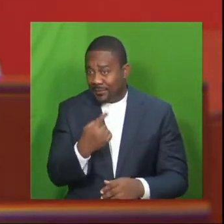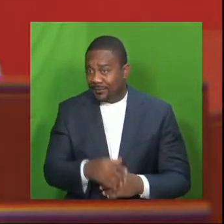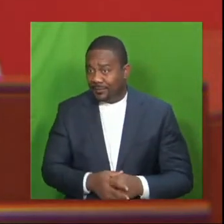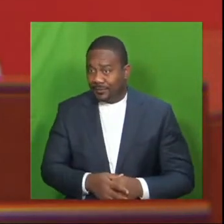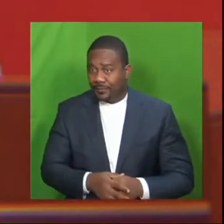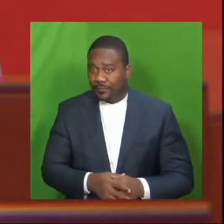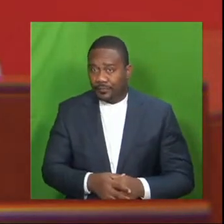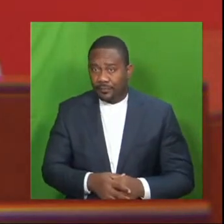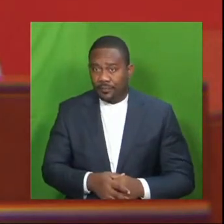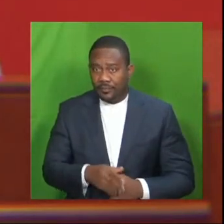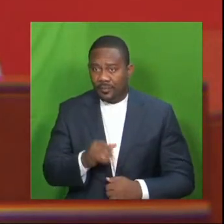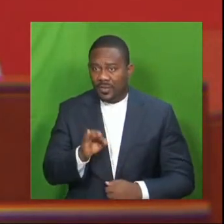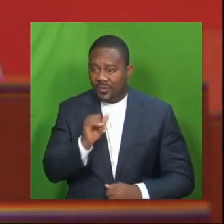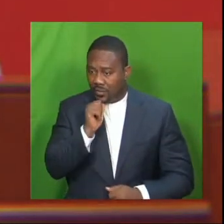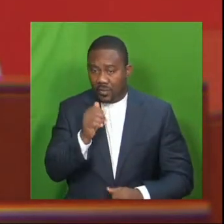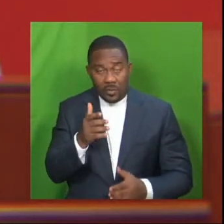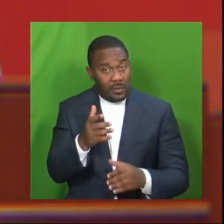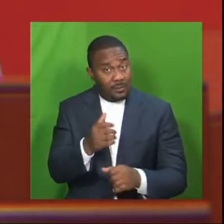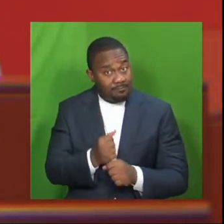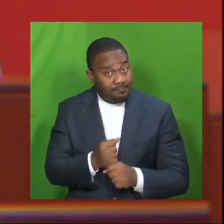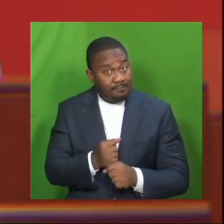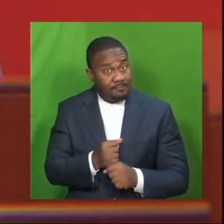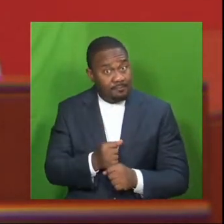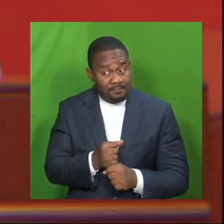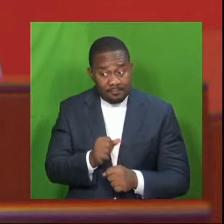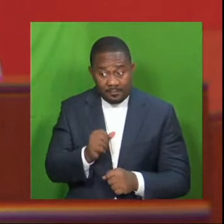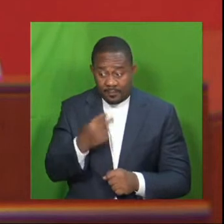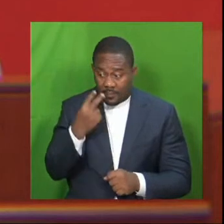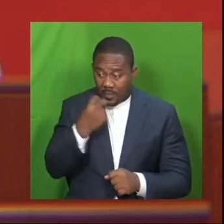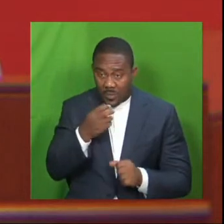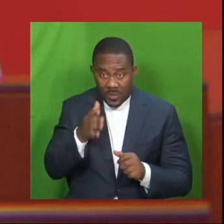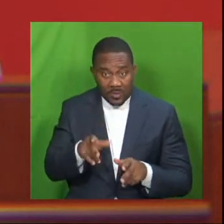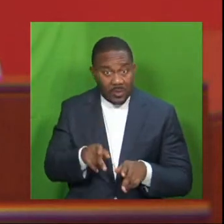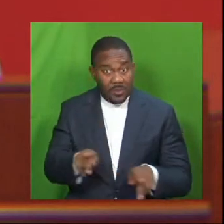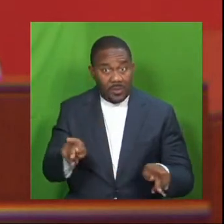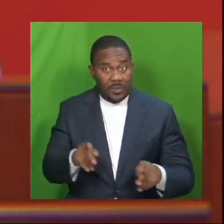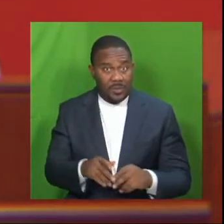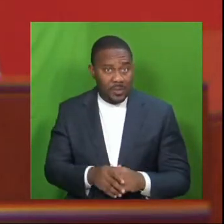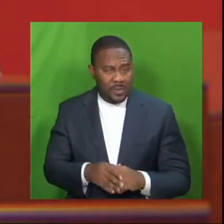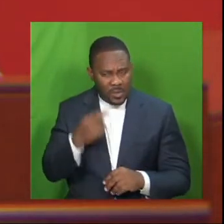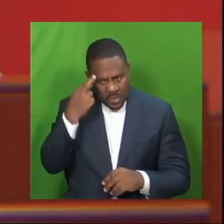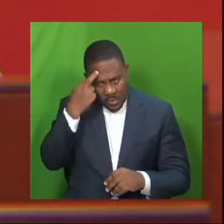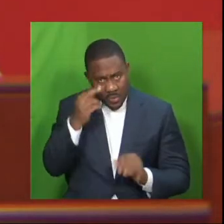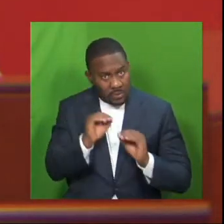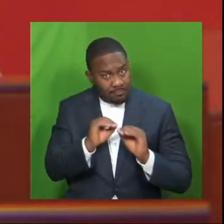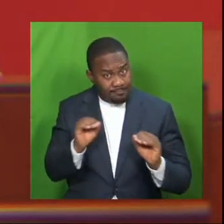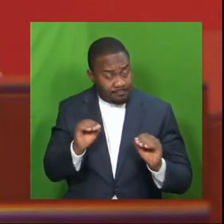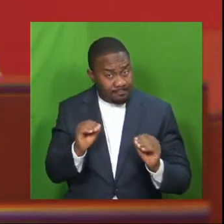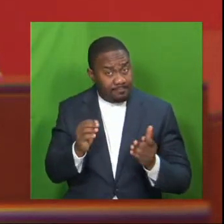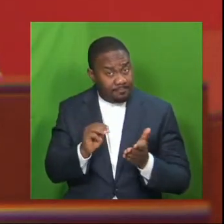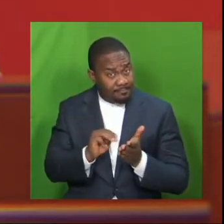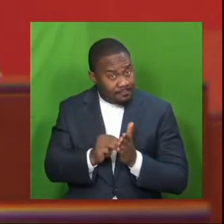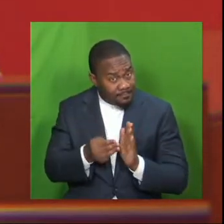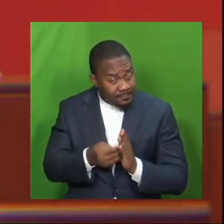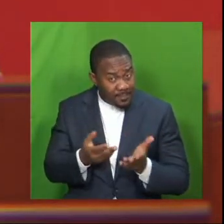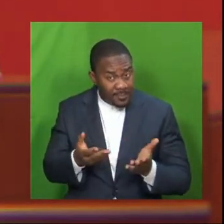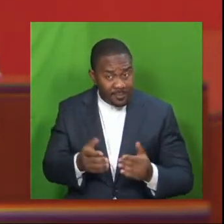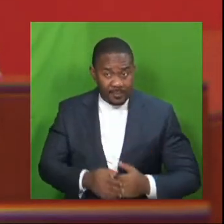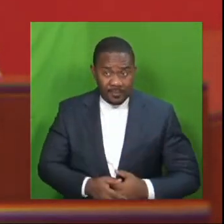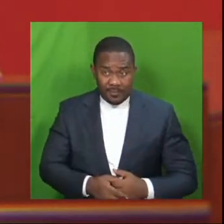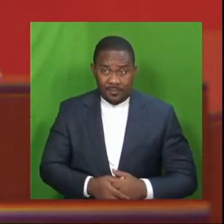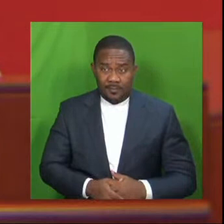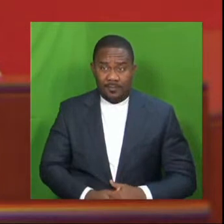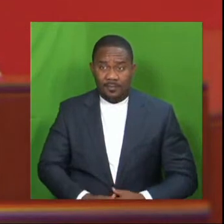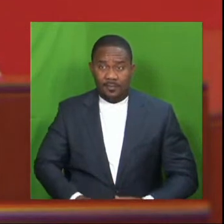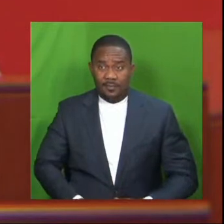get the permission from the Speaker, you haven't given any reason, it meant that the constitutional